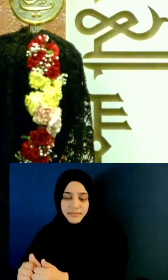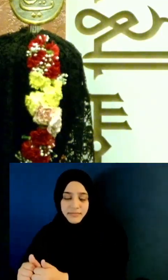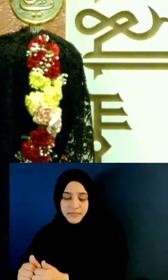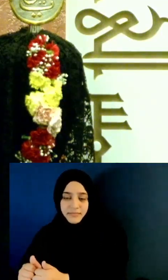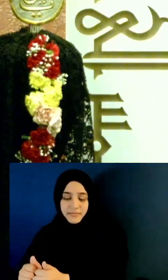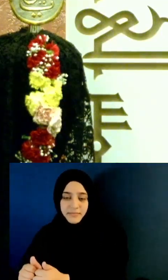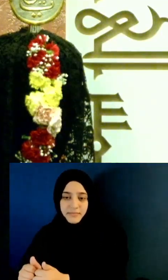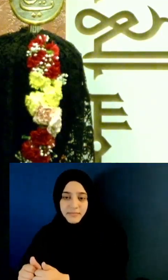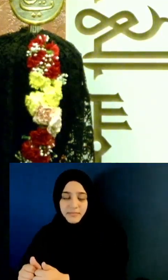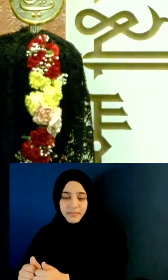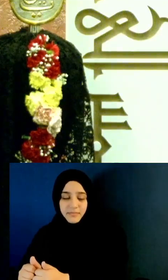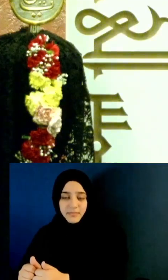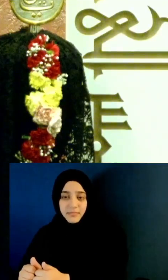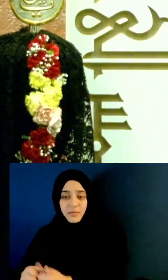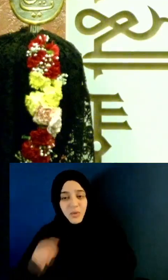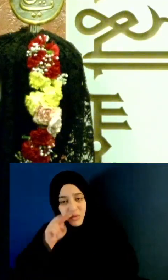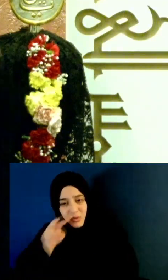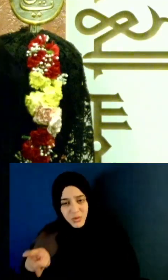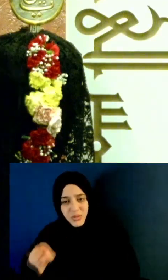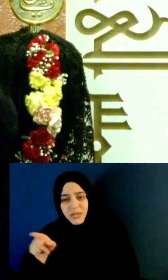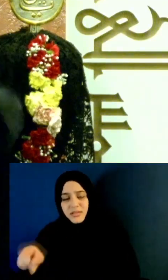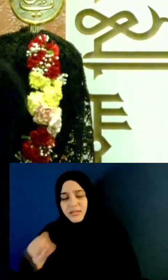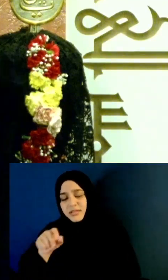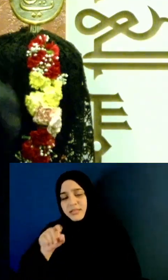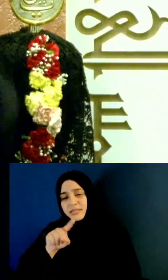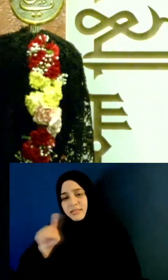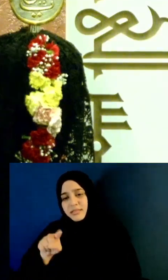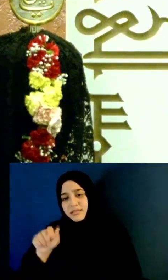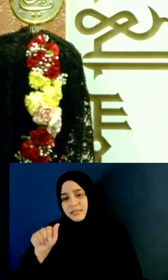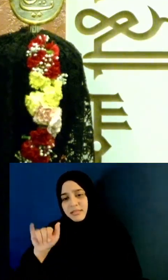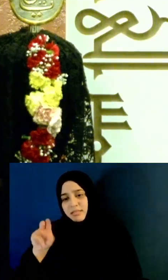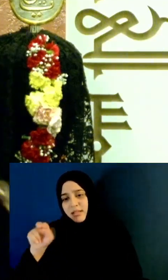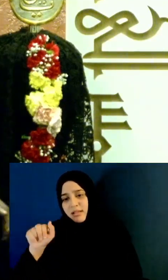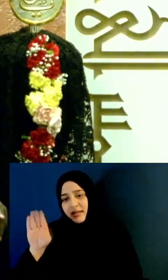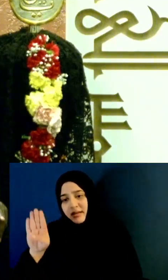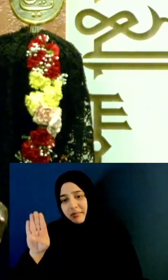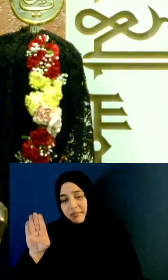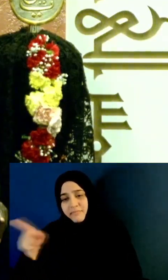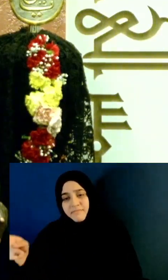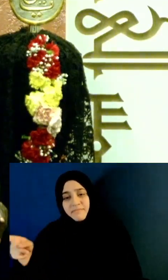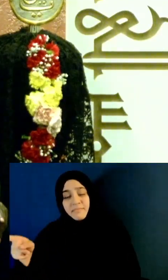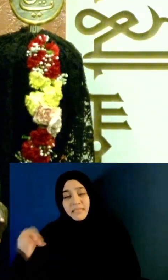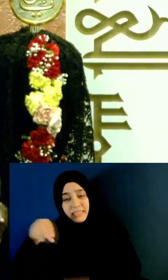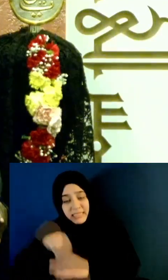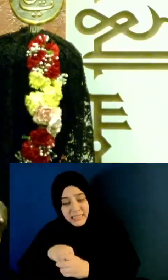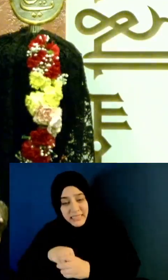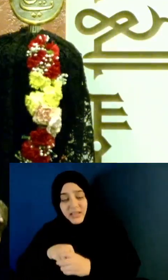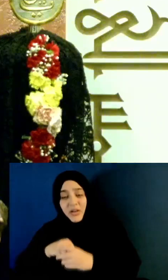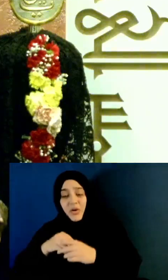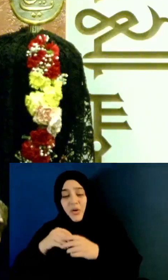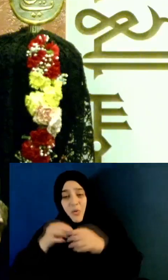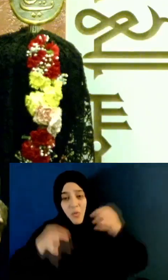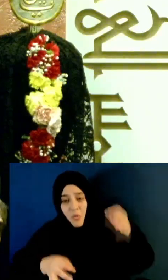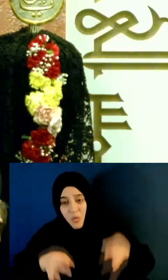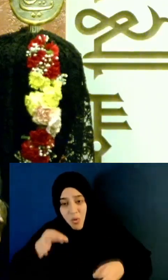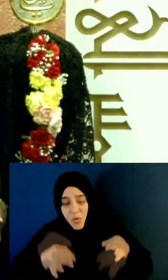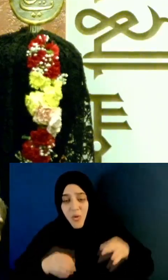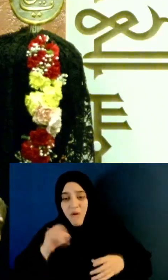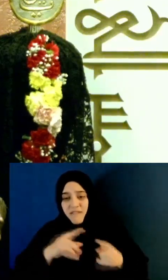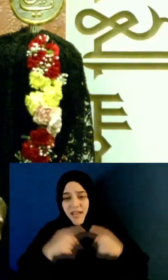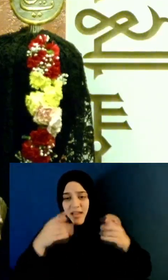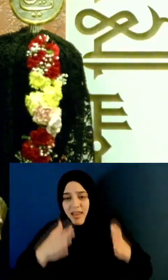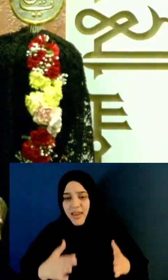Look at Sayyidah Zainab. In the court of the enemy in Sham, she demonstrated, I'm proud of